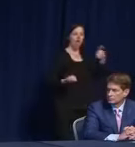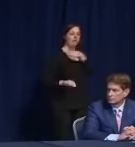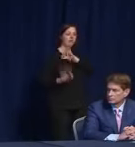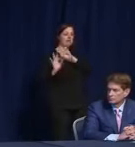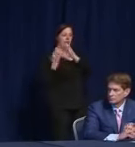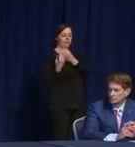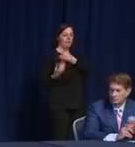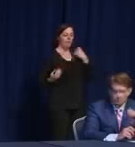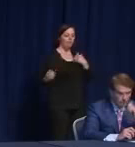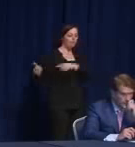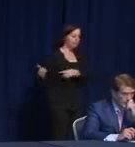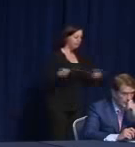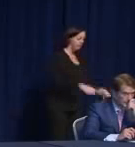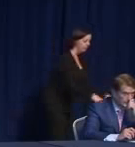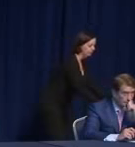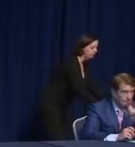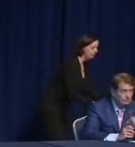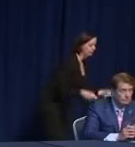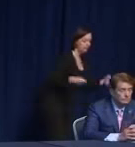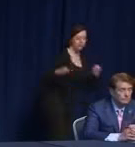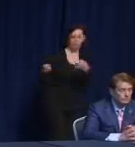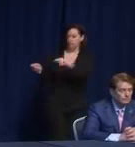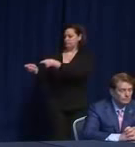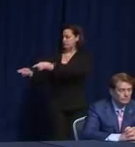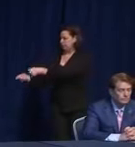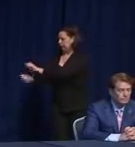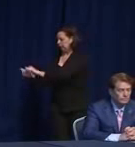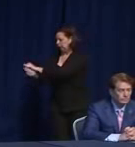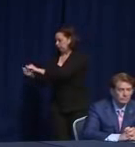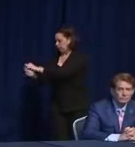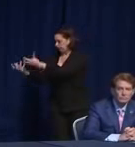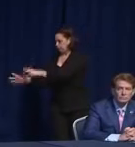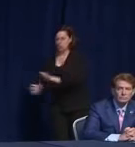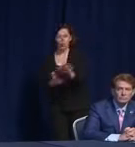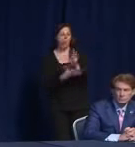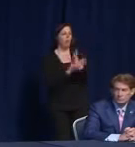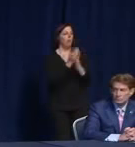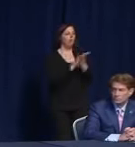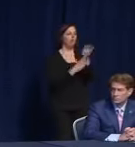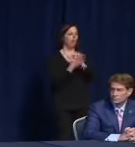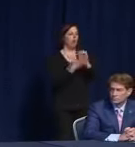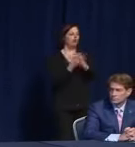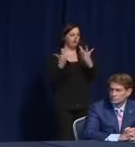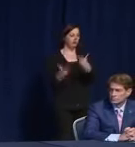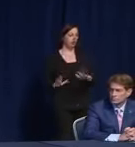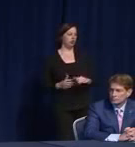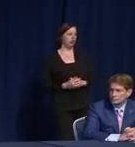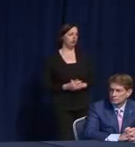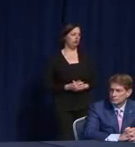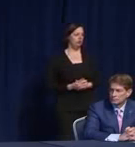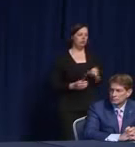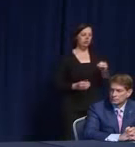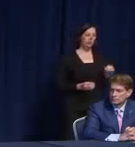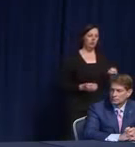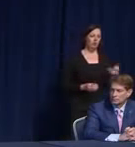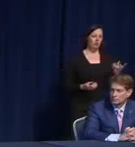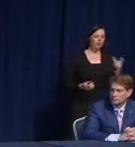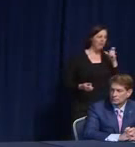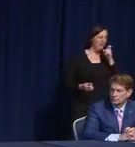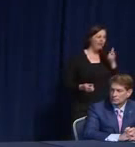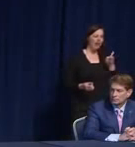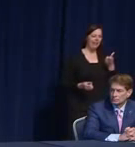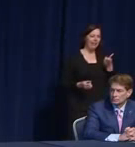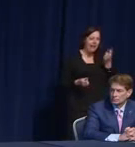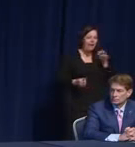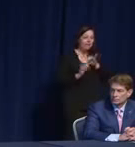isolation, and that you do that for the prescribed period of time. If they're in isolation for